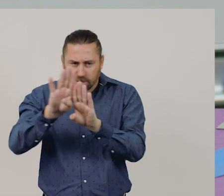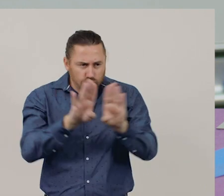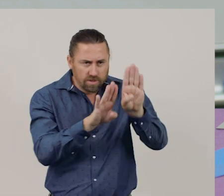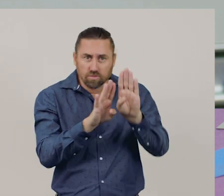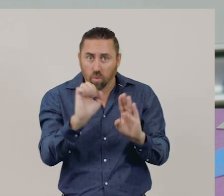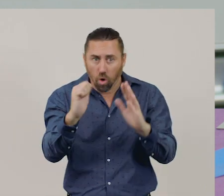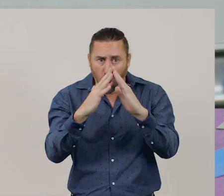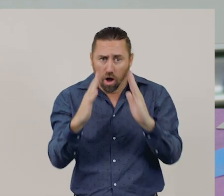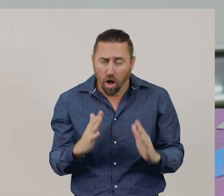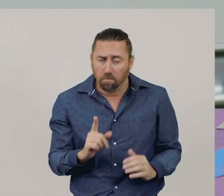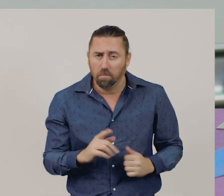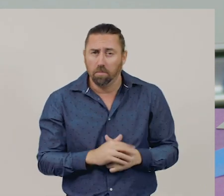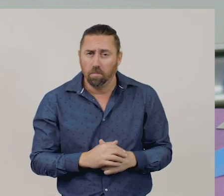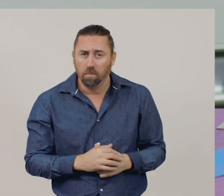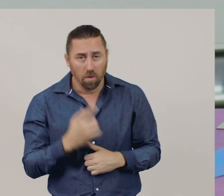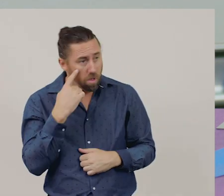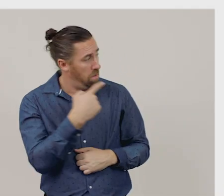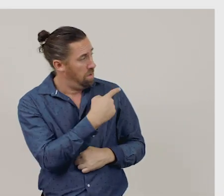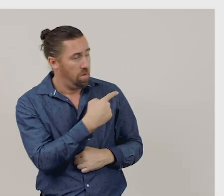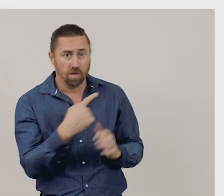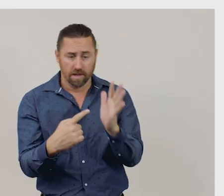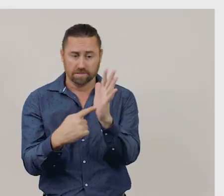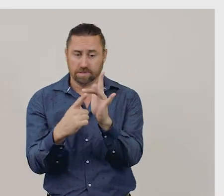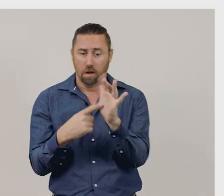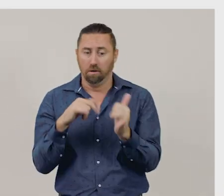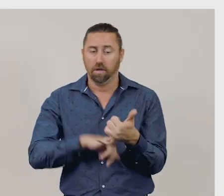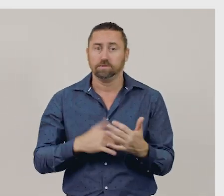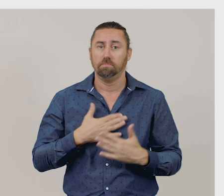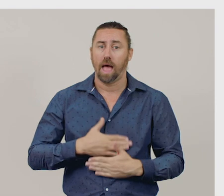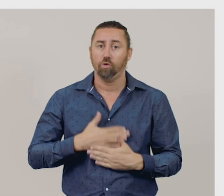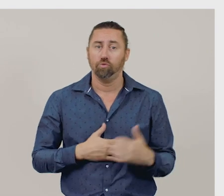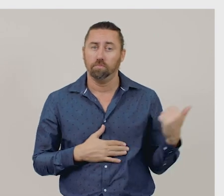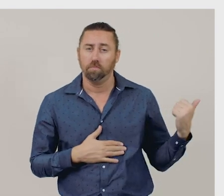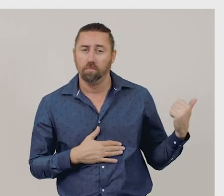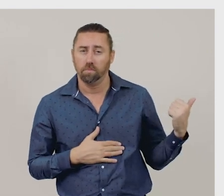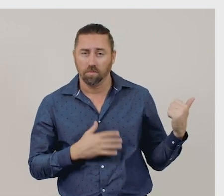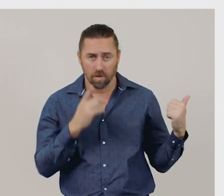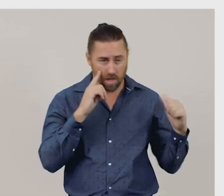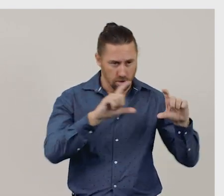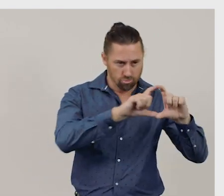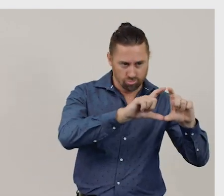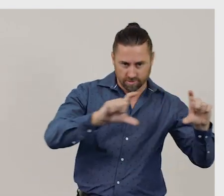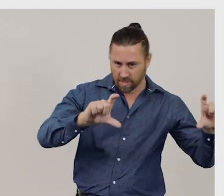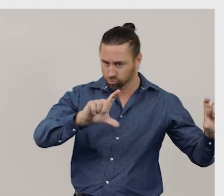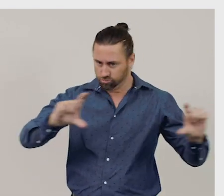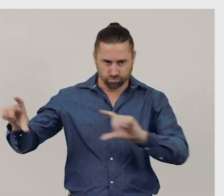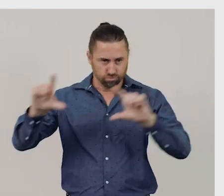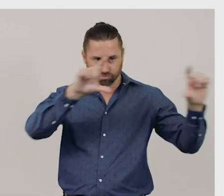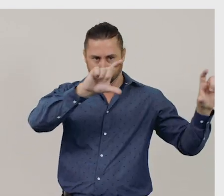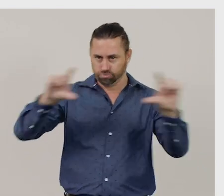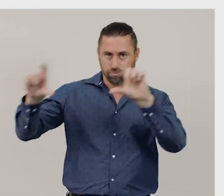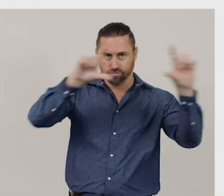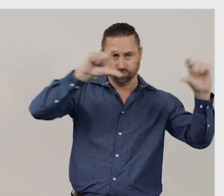home? Take a look at this photo of my bathroom tiles. We can see that the rectangles all face the same